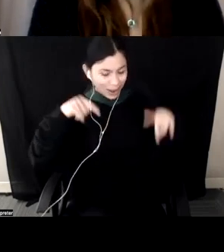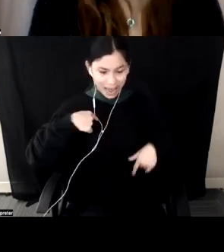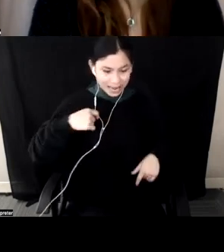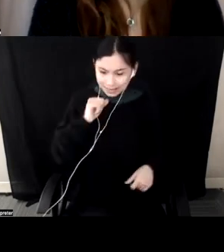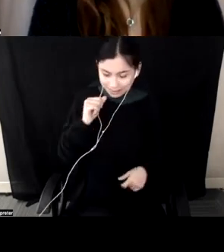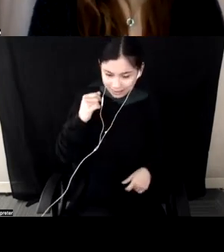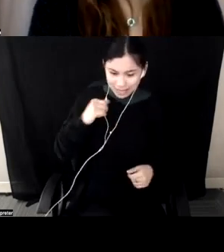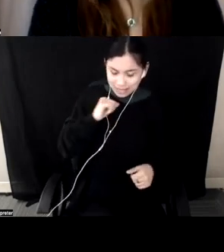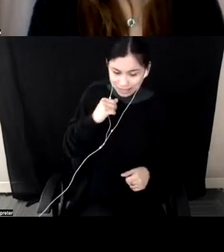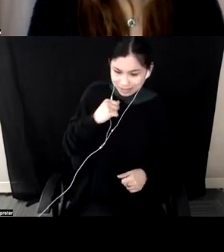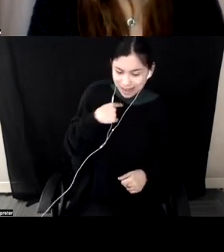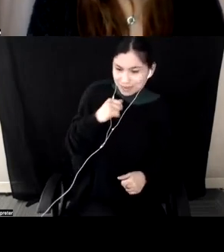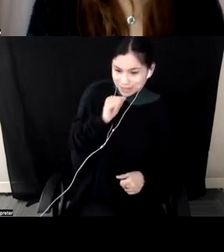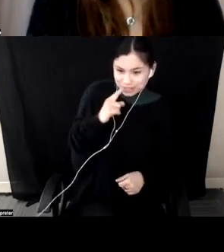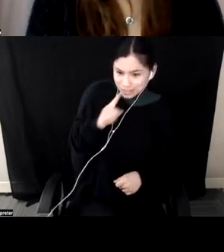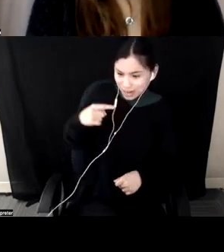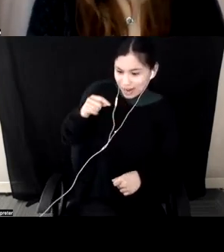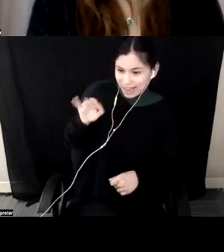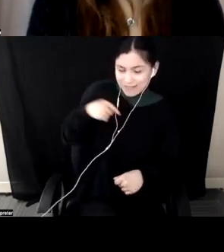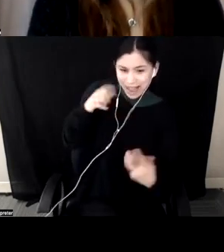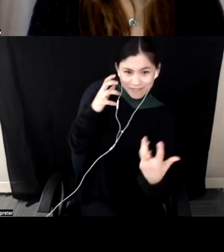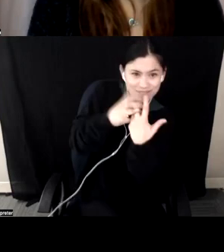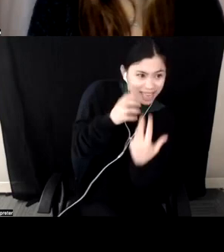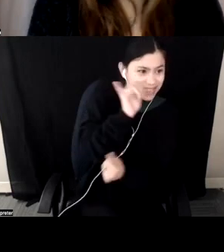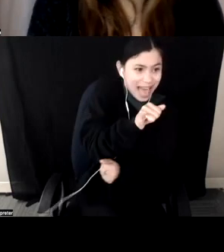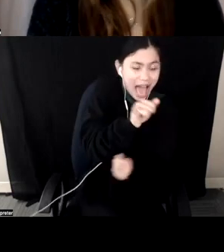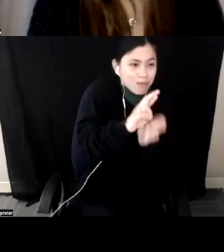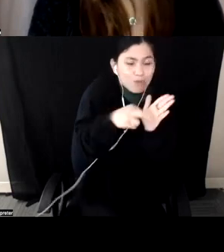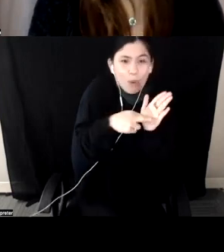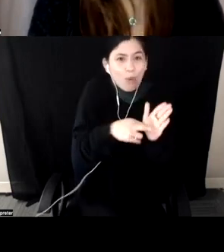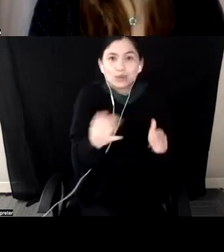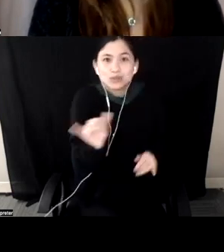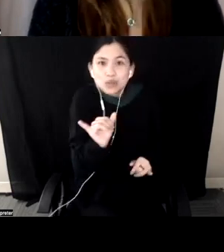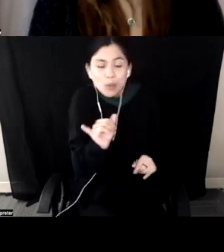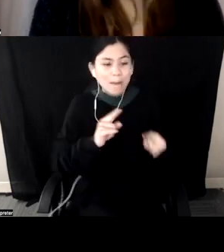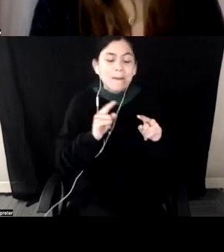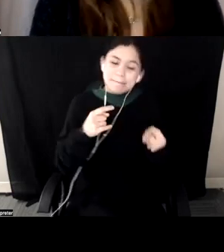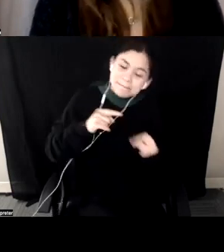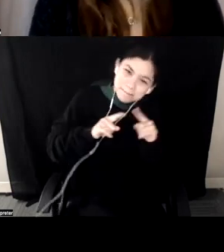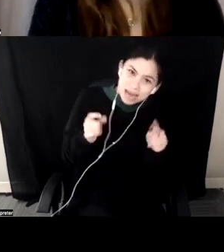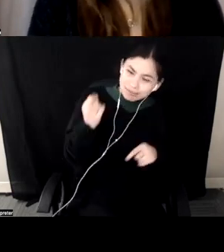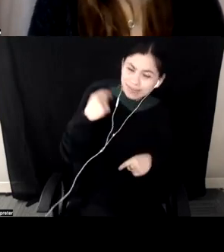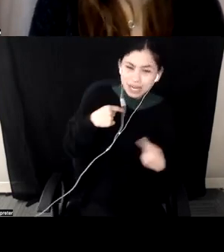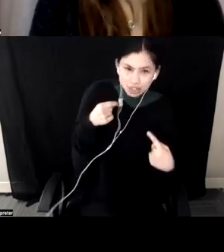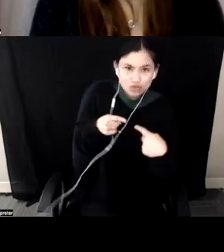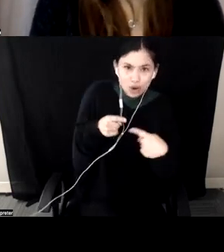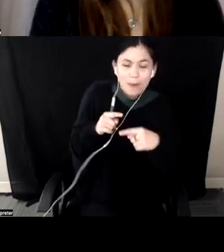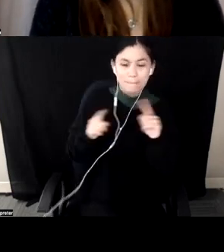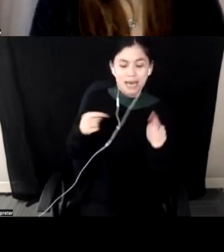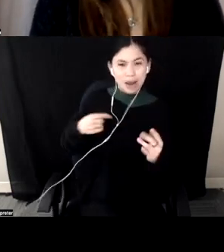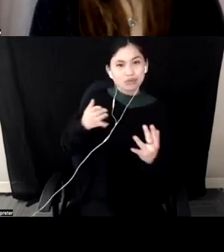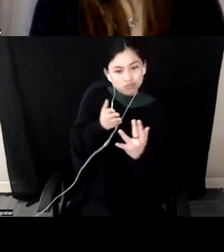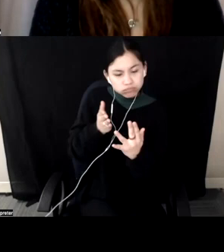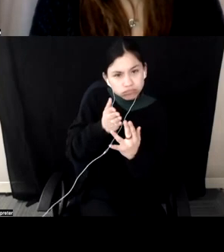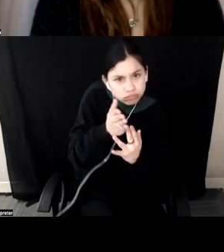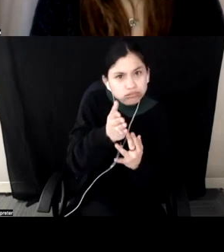into that role either. So I struggled, but along the way, many years in the making, I finally